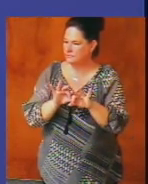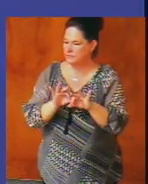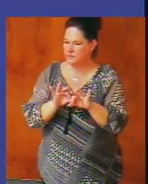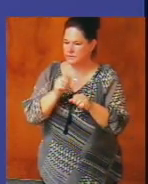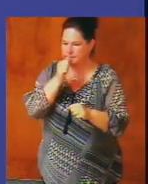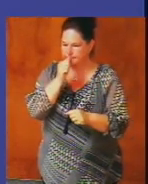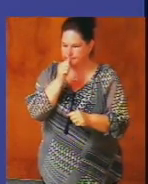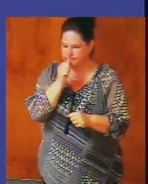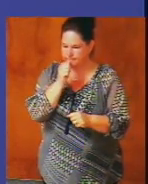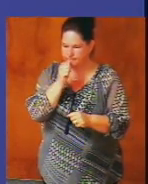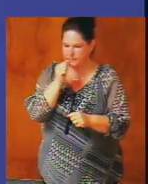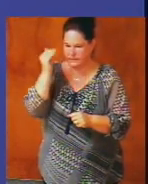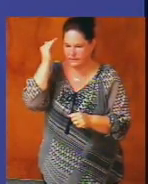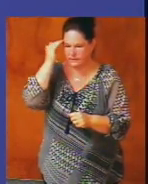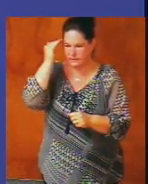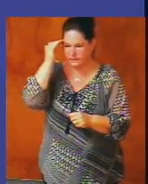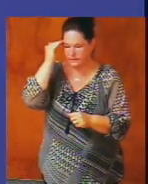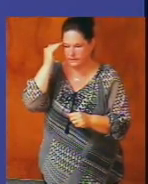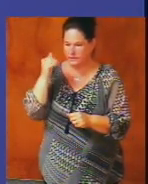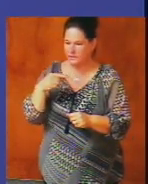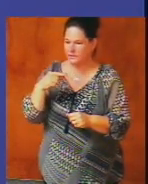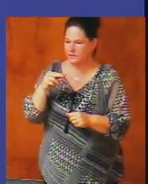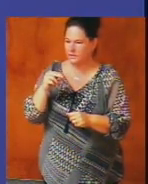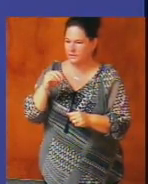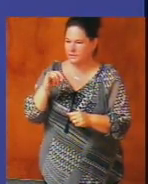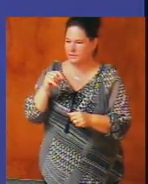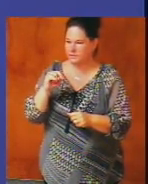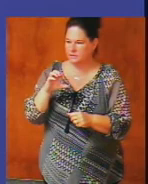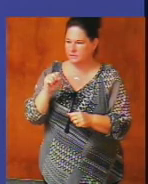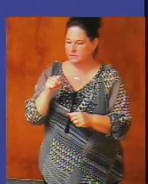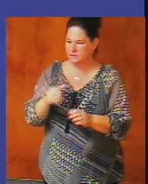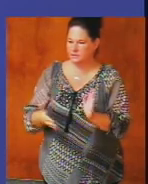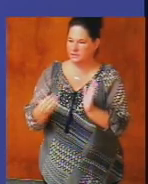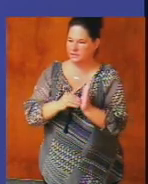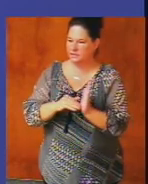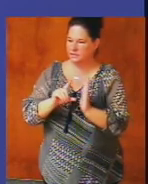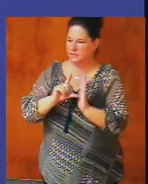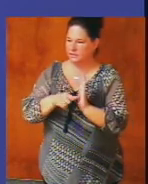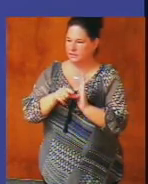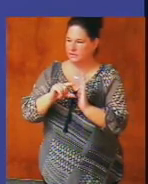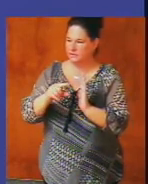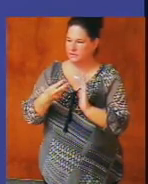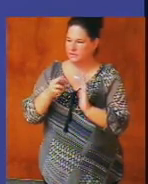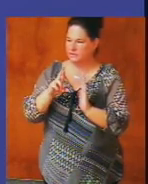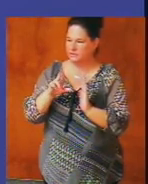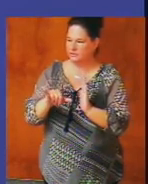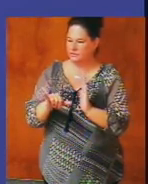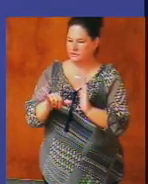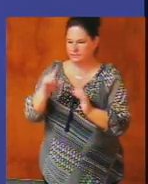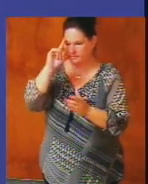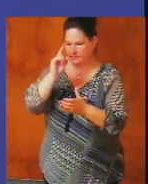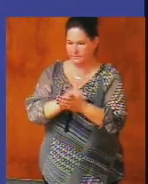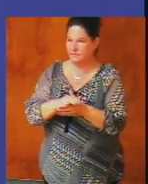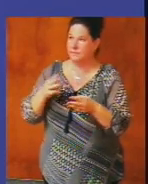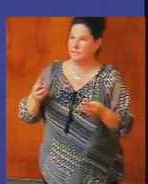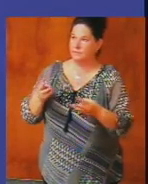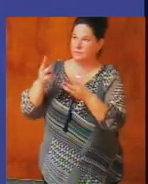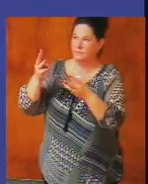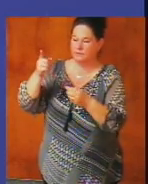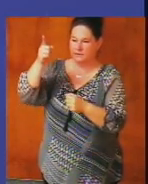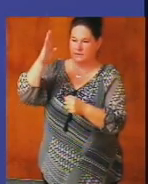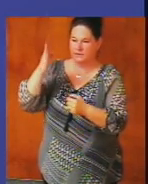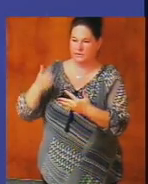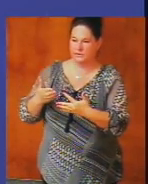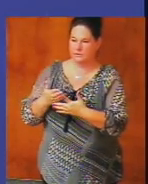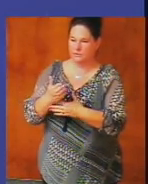secret knowledge. In fact, the Gnostics, again, later in the second century, believed that the way to God was through some